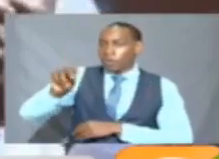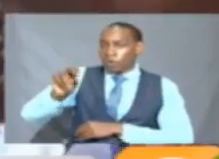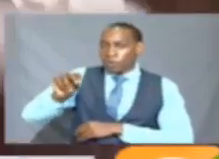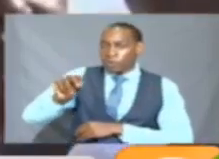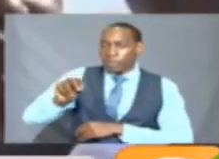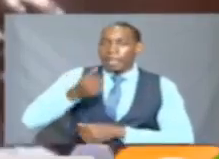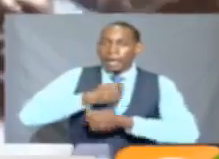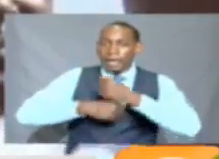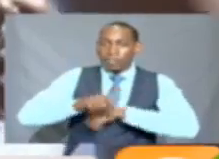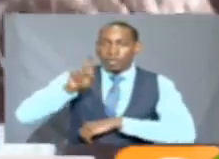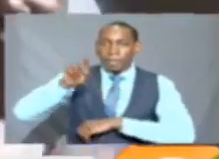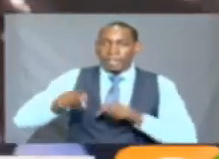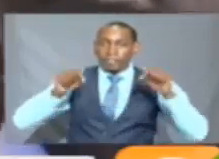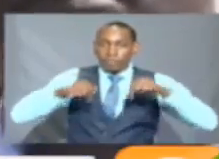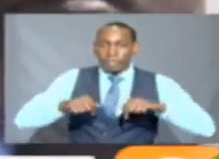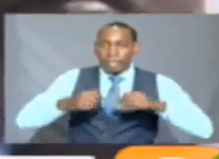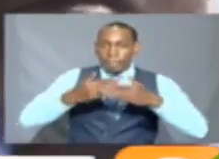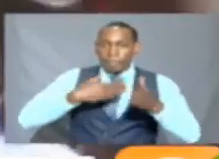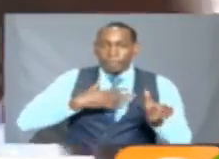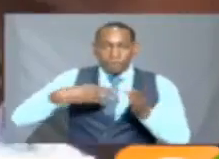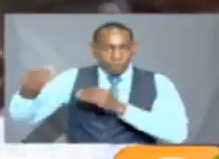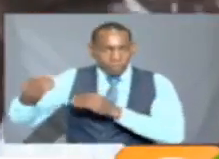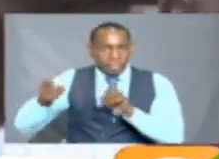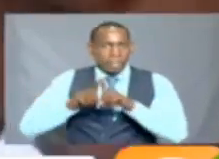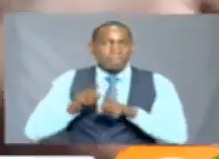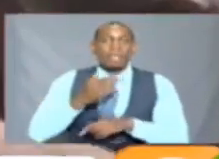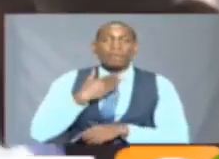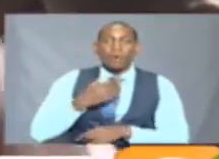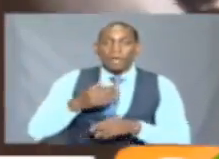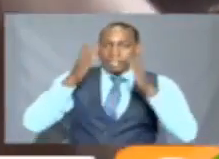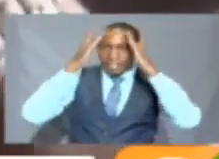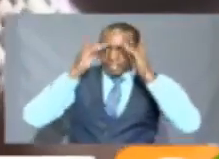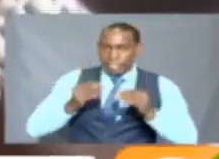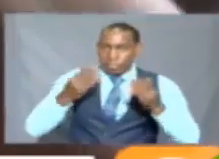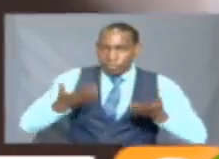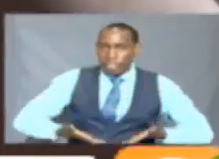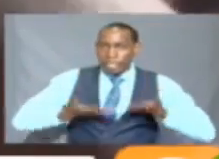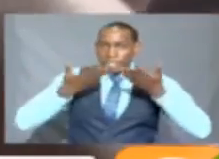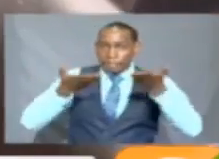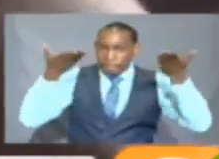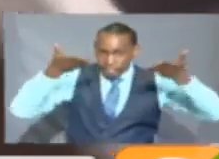something must be done today before they leave here. And we want their resolutions to be given here.